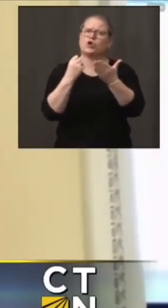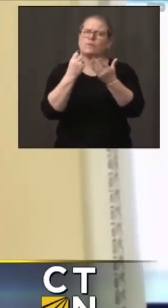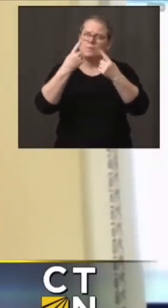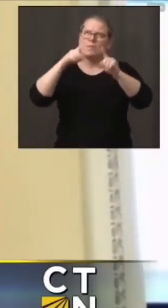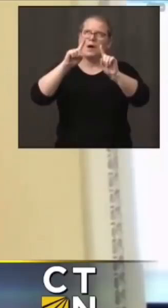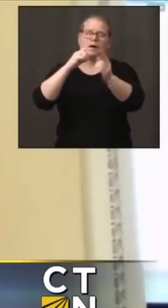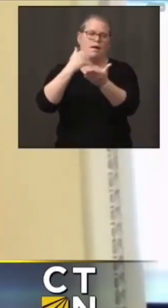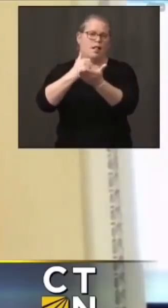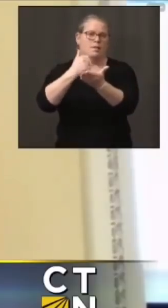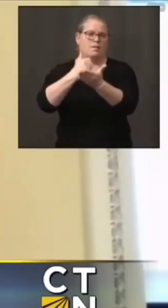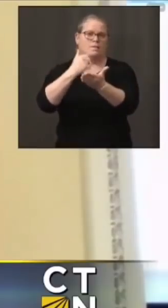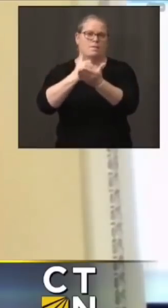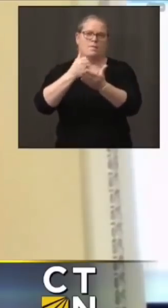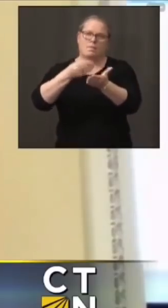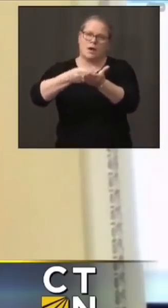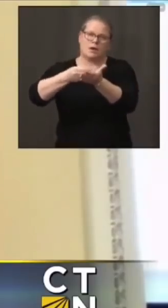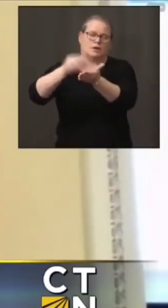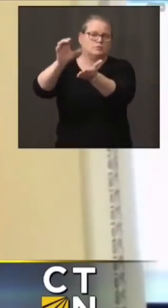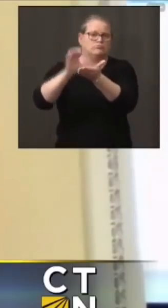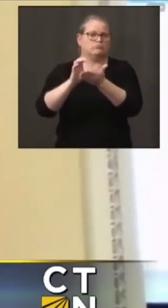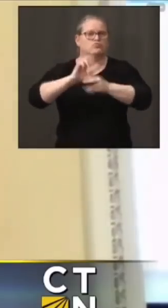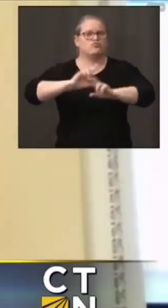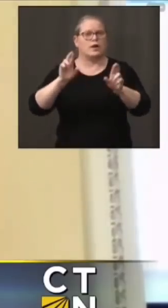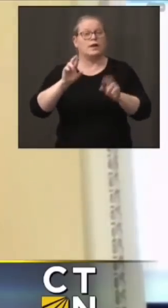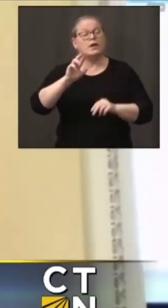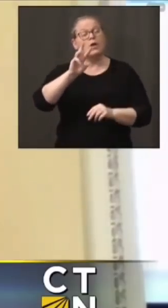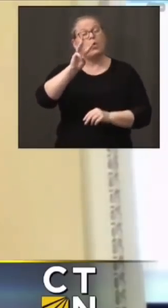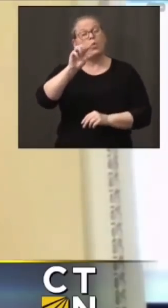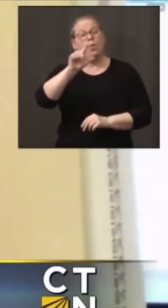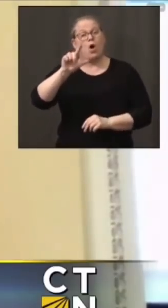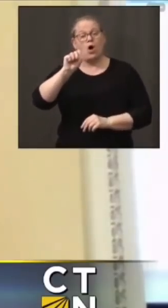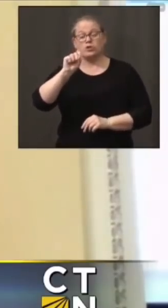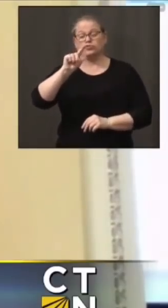Journal reported that about 1 in 3 small businesses